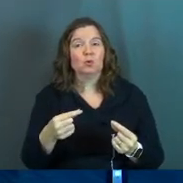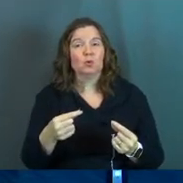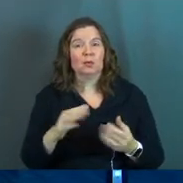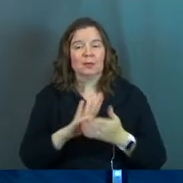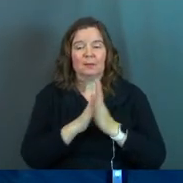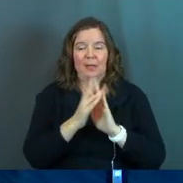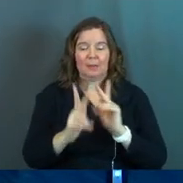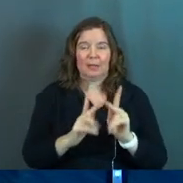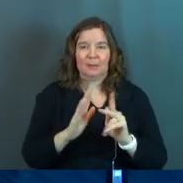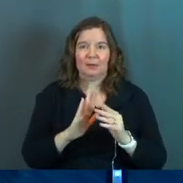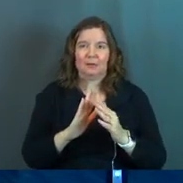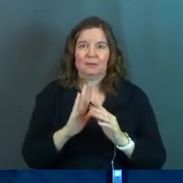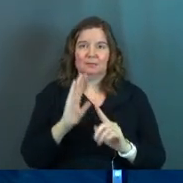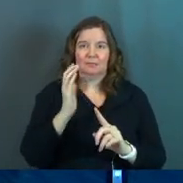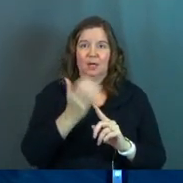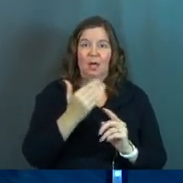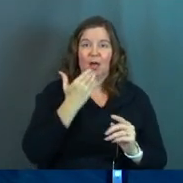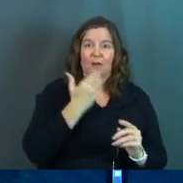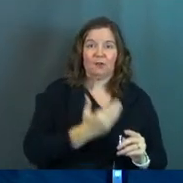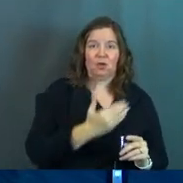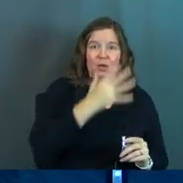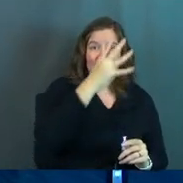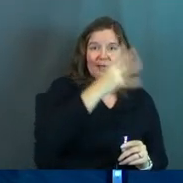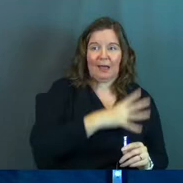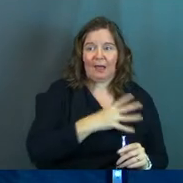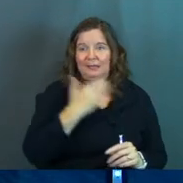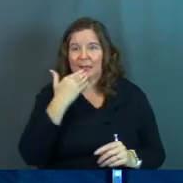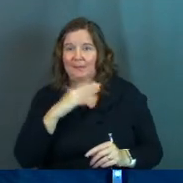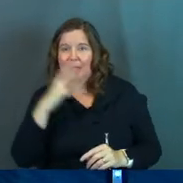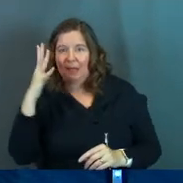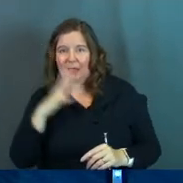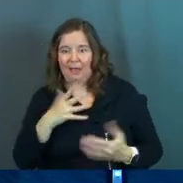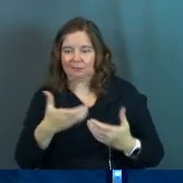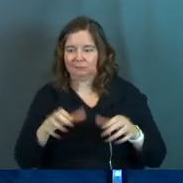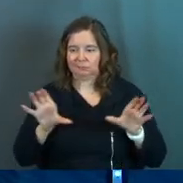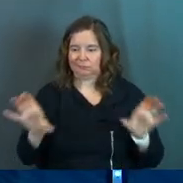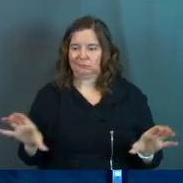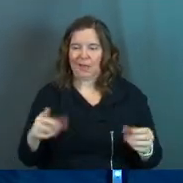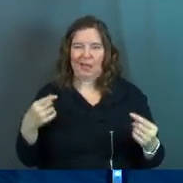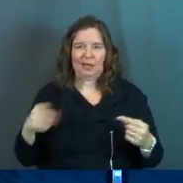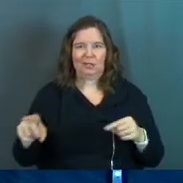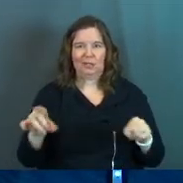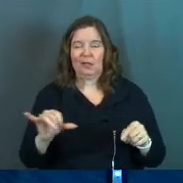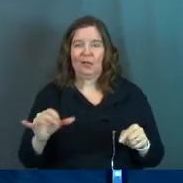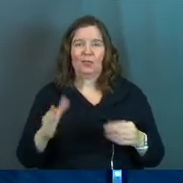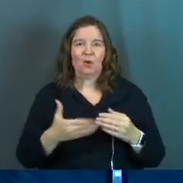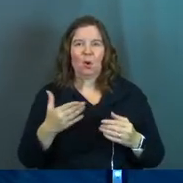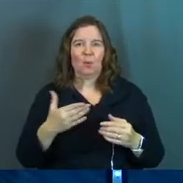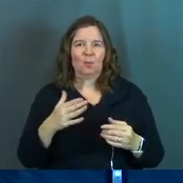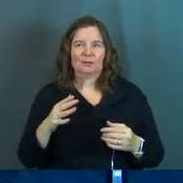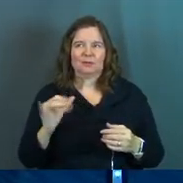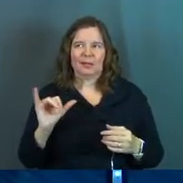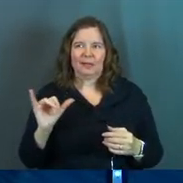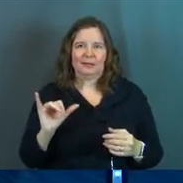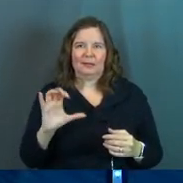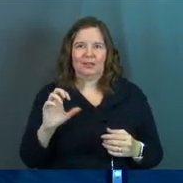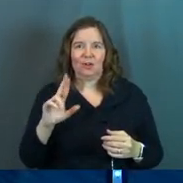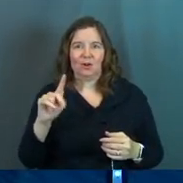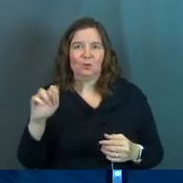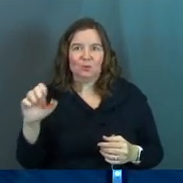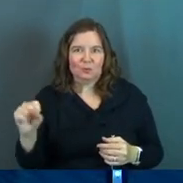people into caricatures of good guys and bad guys and use insults that are like, they're almost cartoonish,